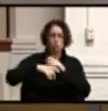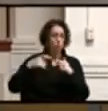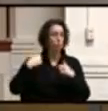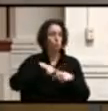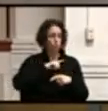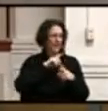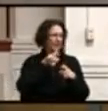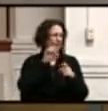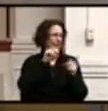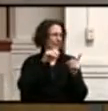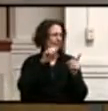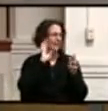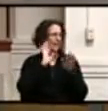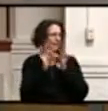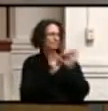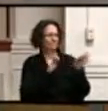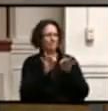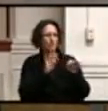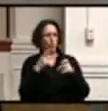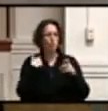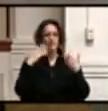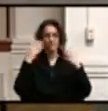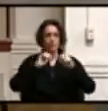and she'll give you the details on the bids.